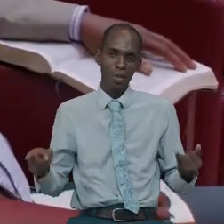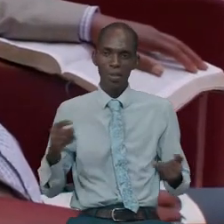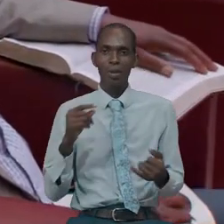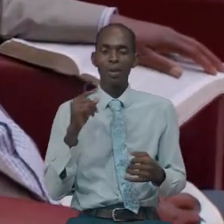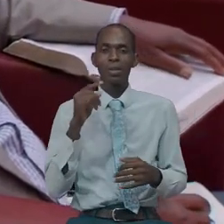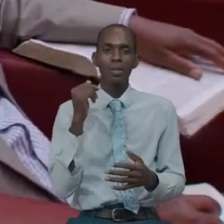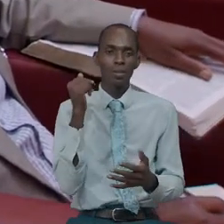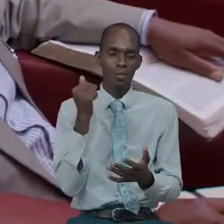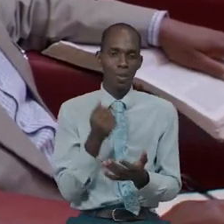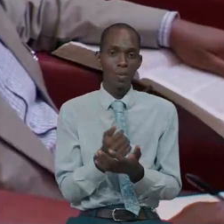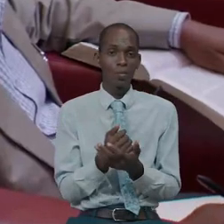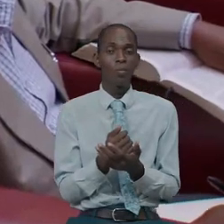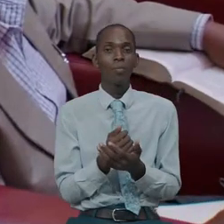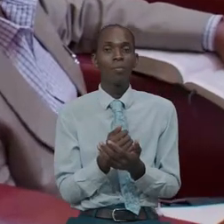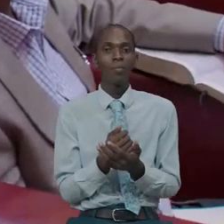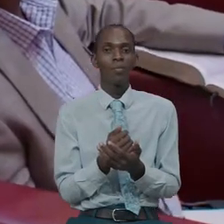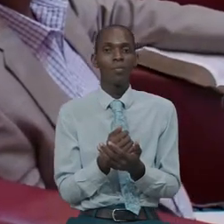study,